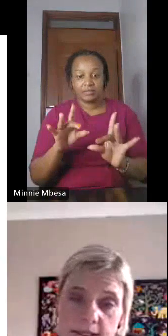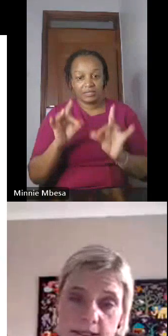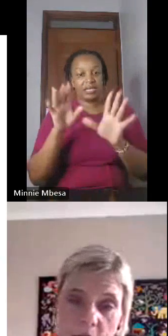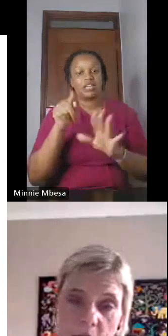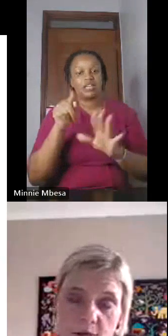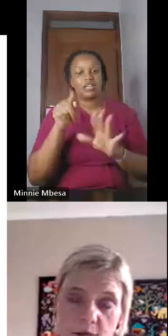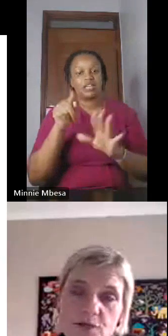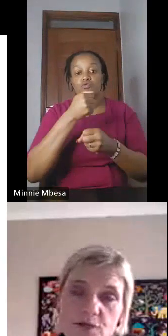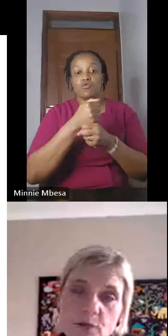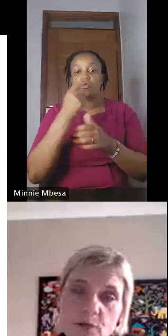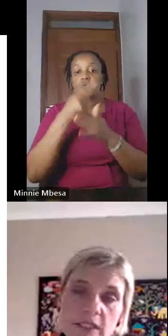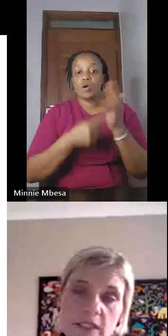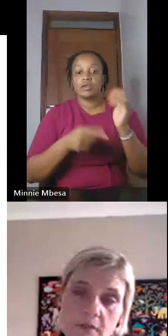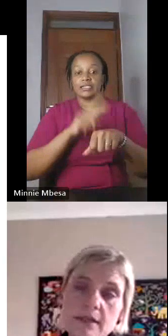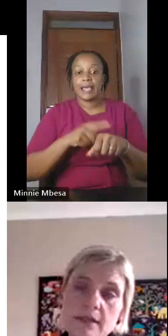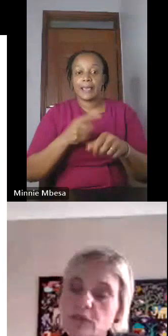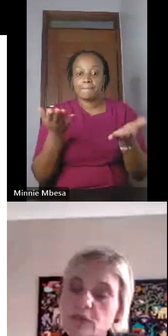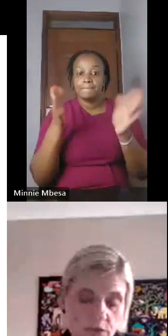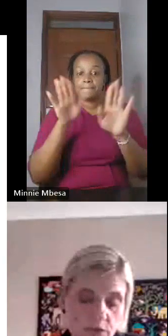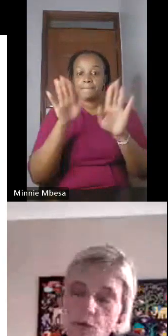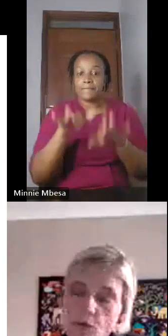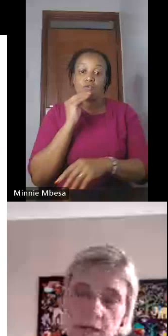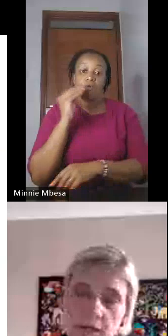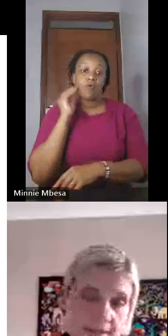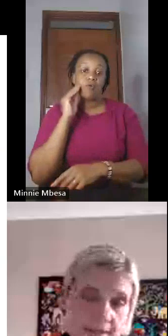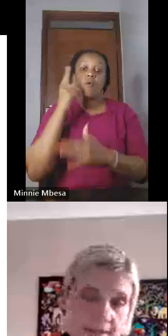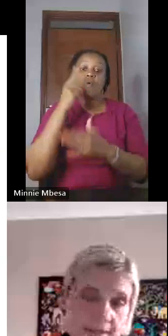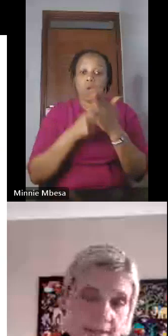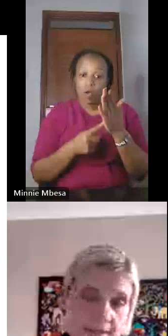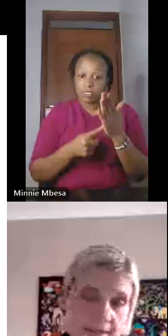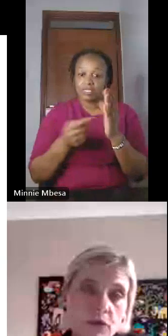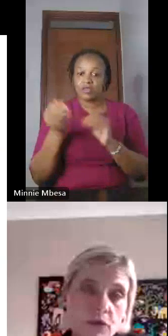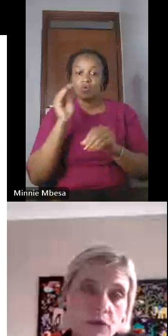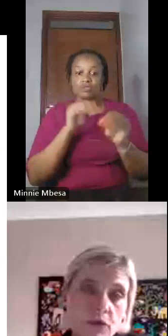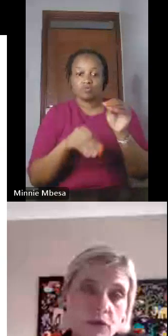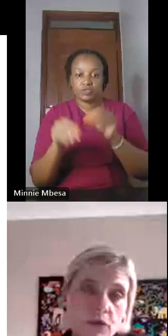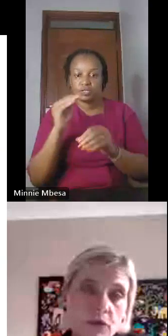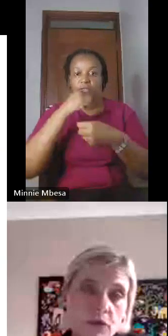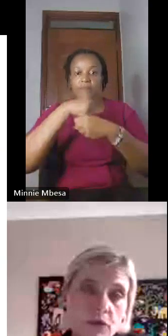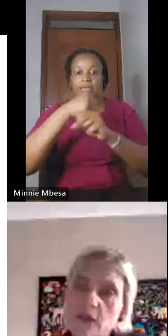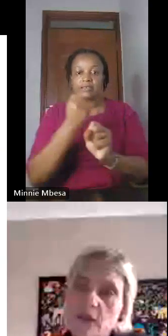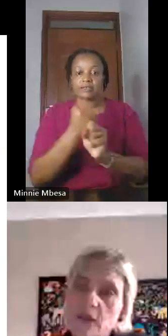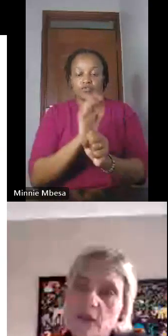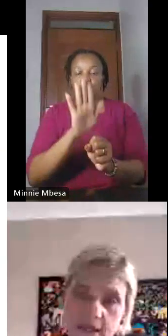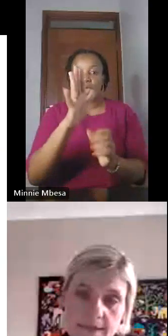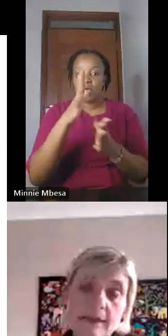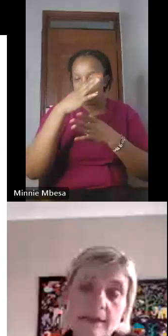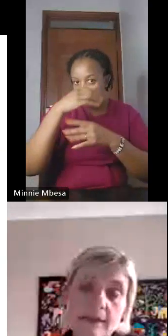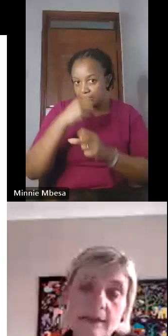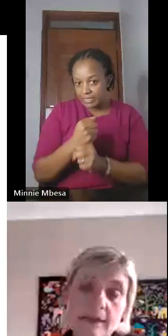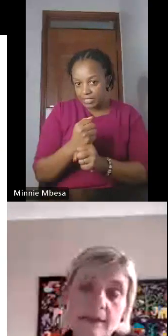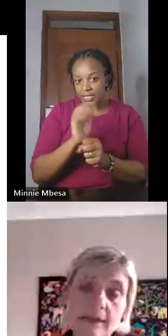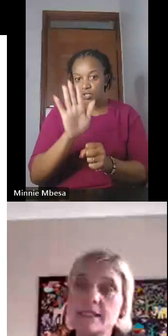What contribution will you make to your organization, your community, your sector, and